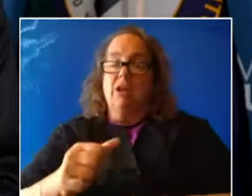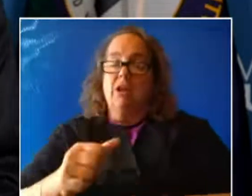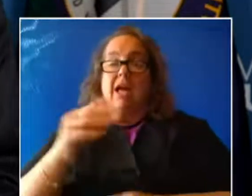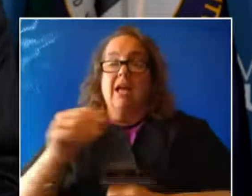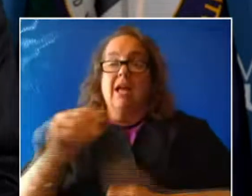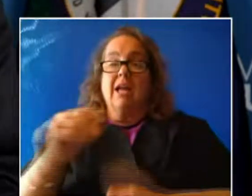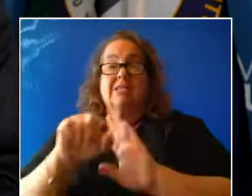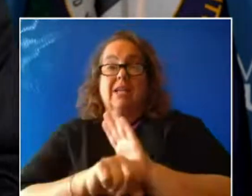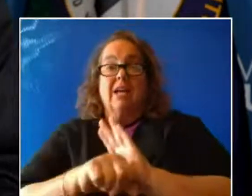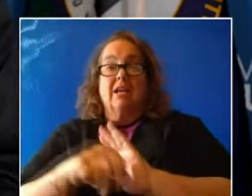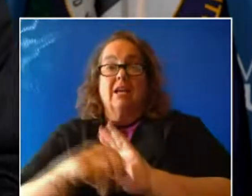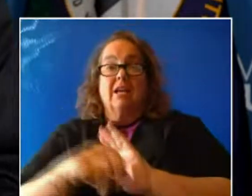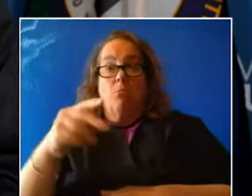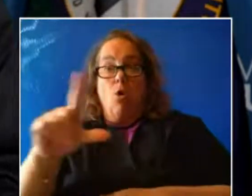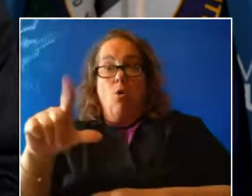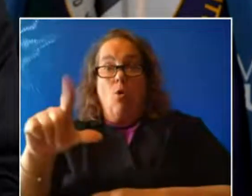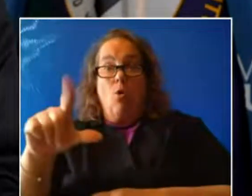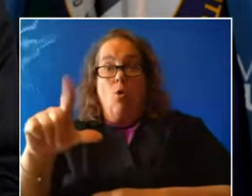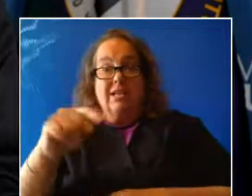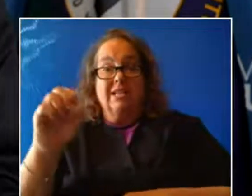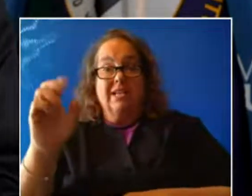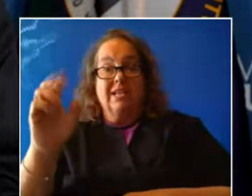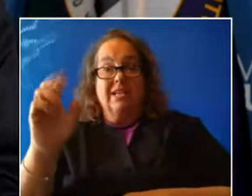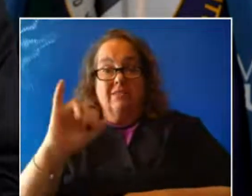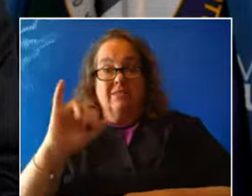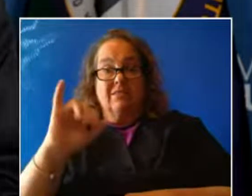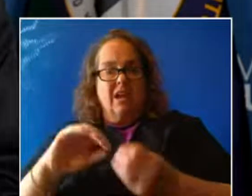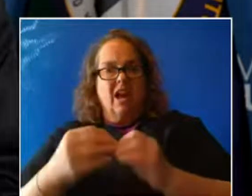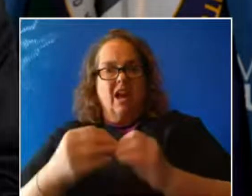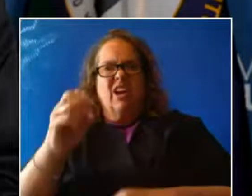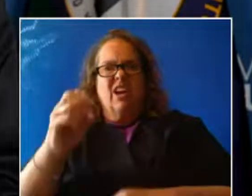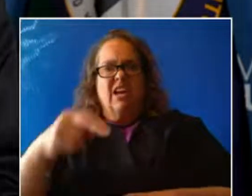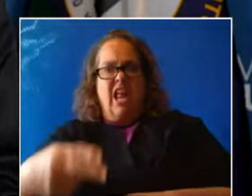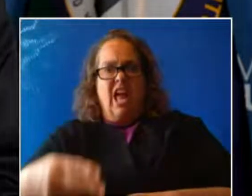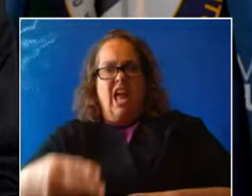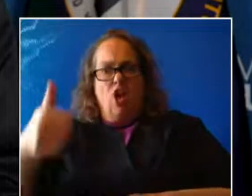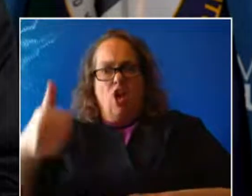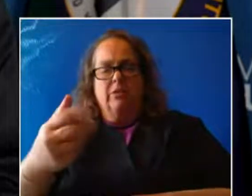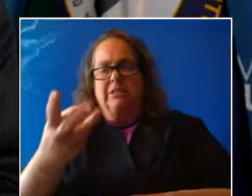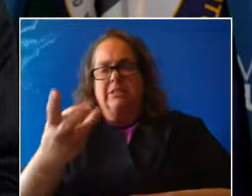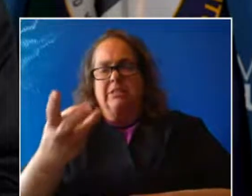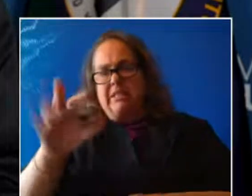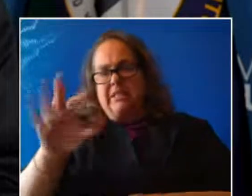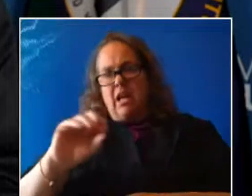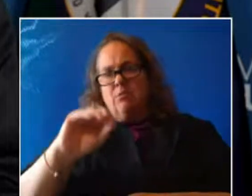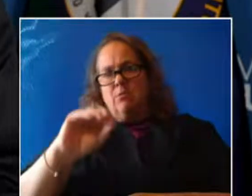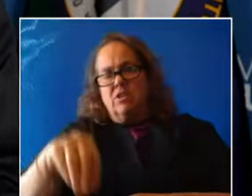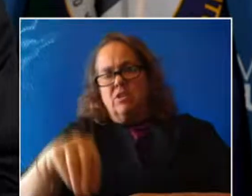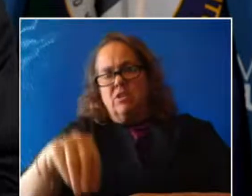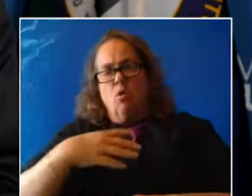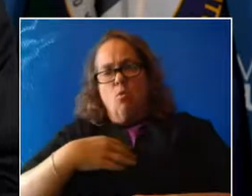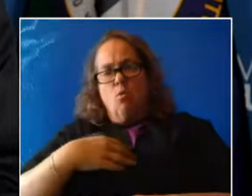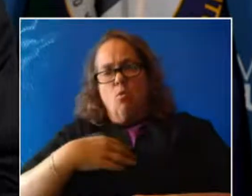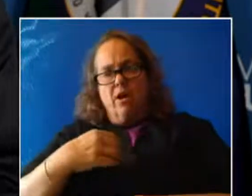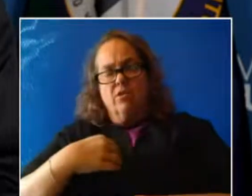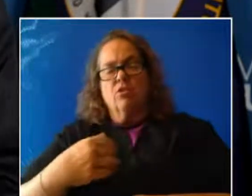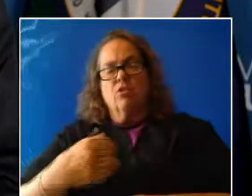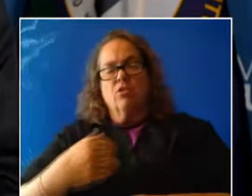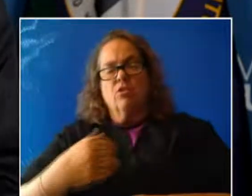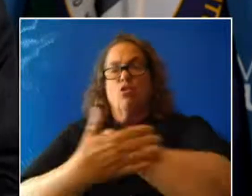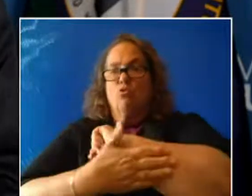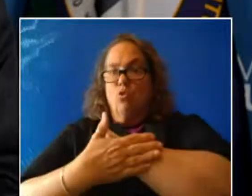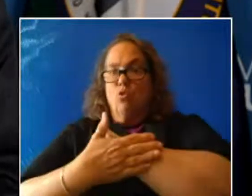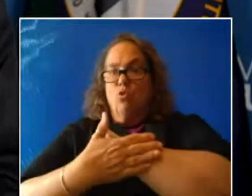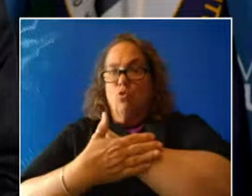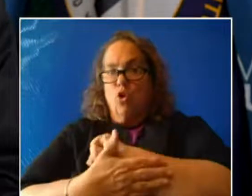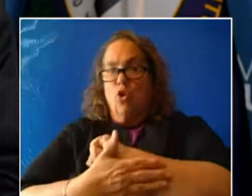even higher at 69% of white rural conservative residents unwilling to get a vaccine.